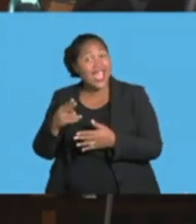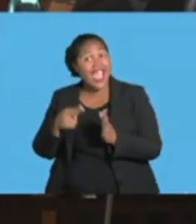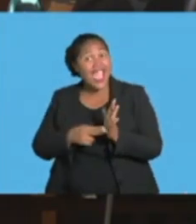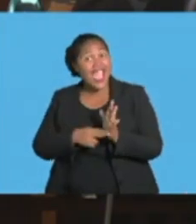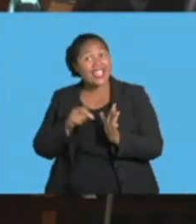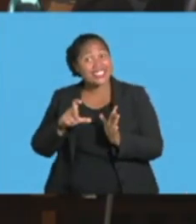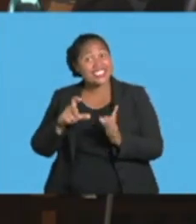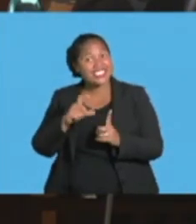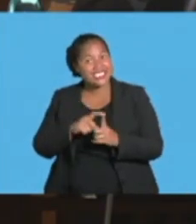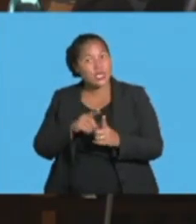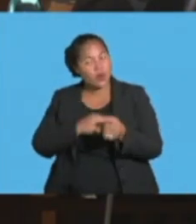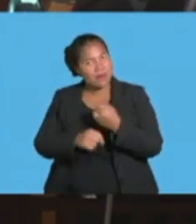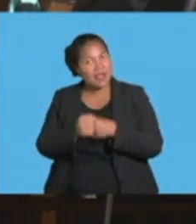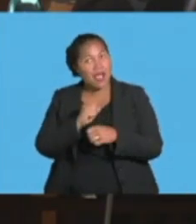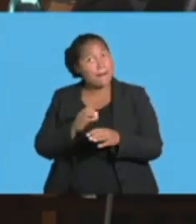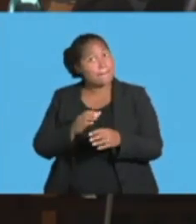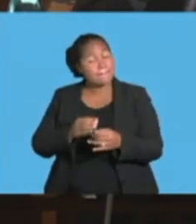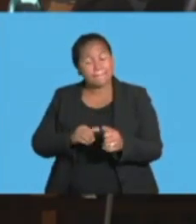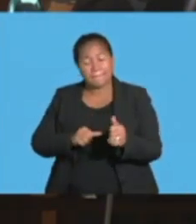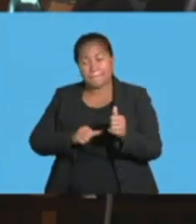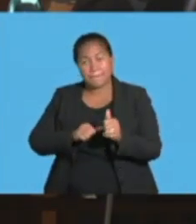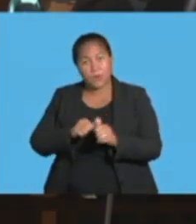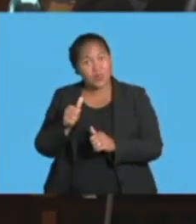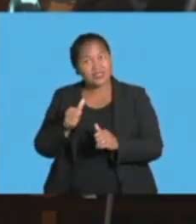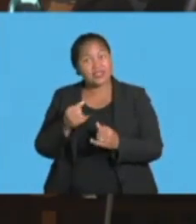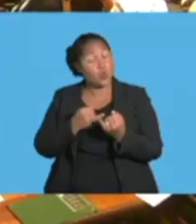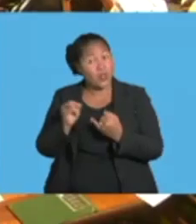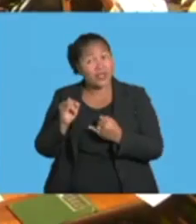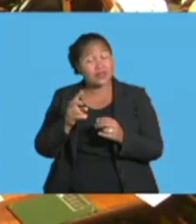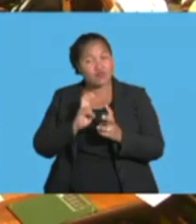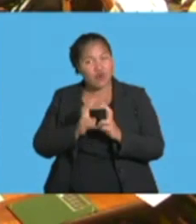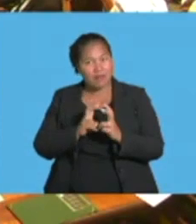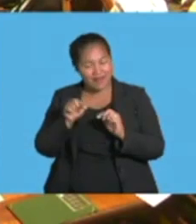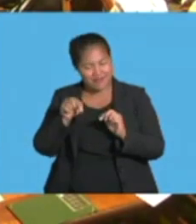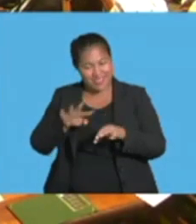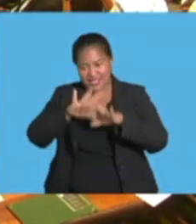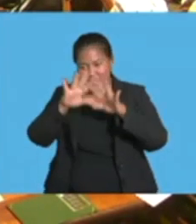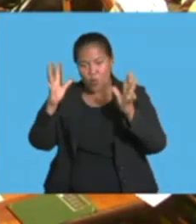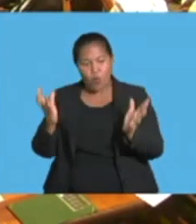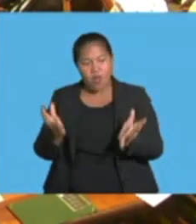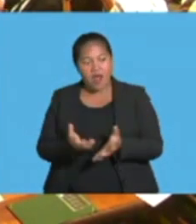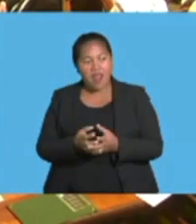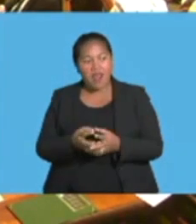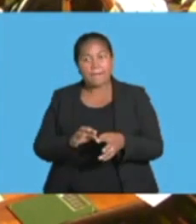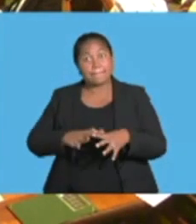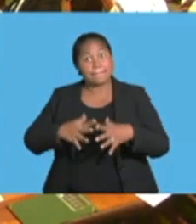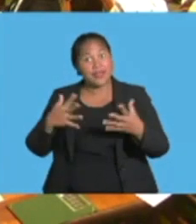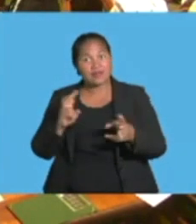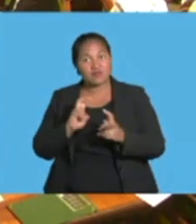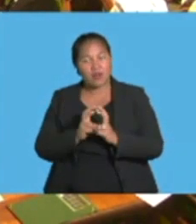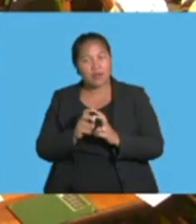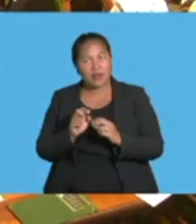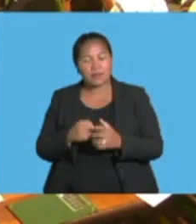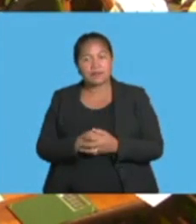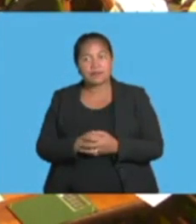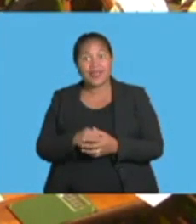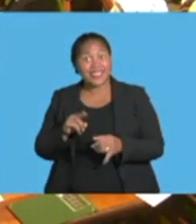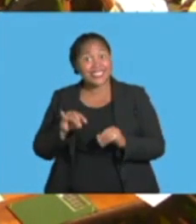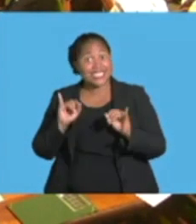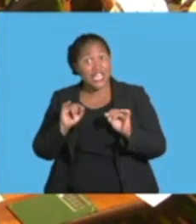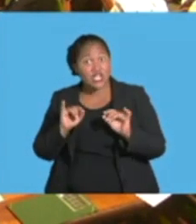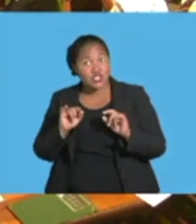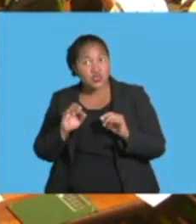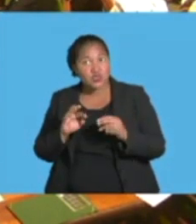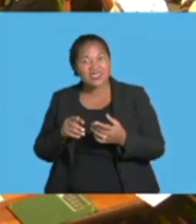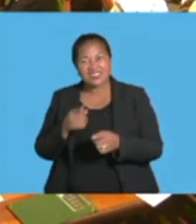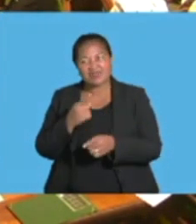going to be a problem, irrespective of wherever we are in the world. Initially, it was thought that this was a problem only of high-income